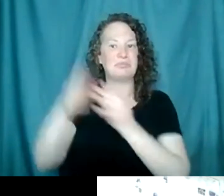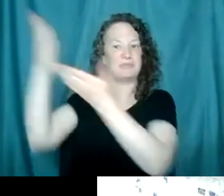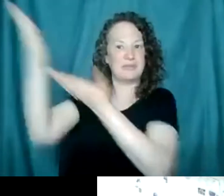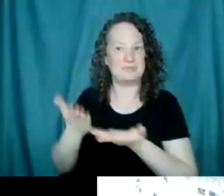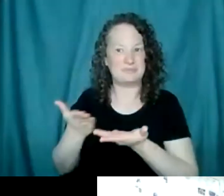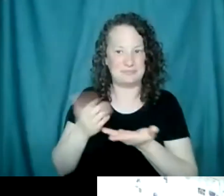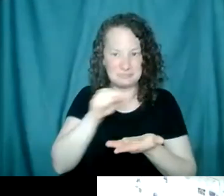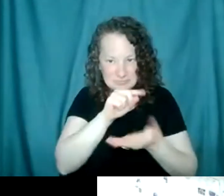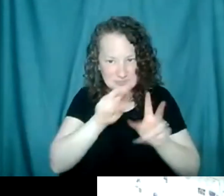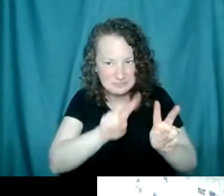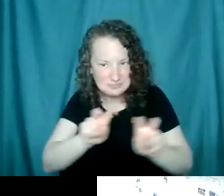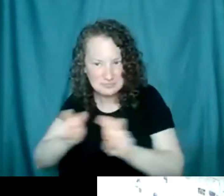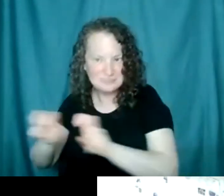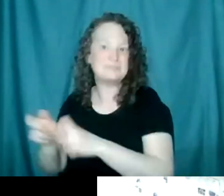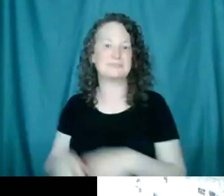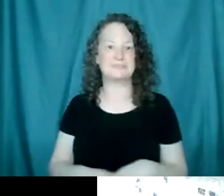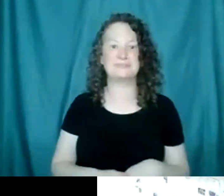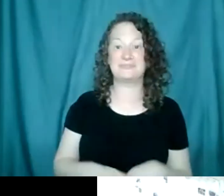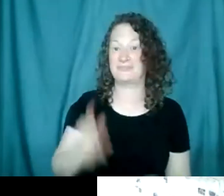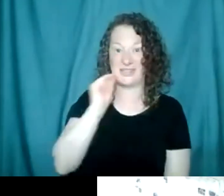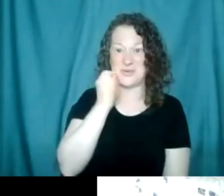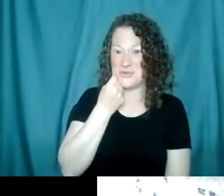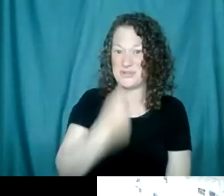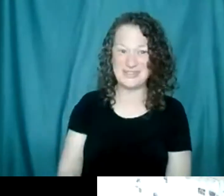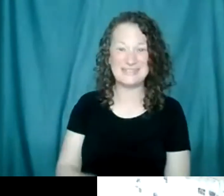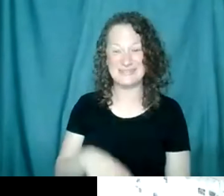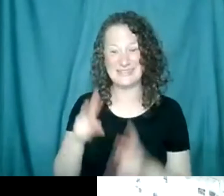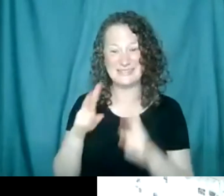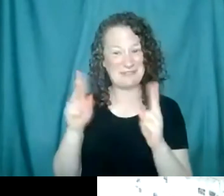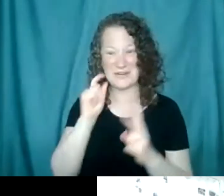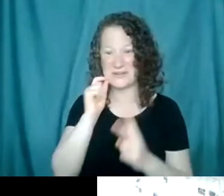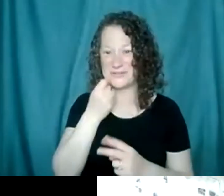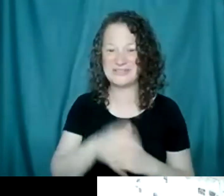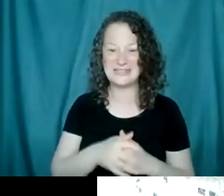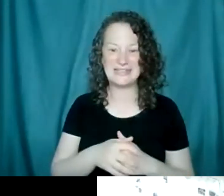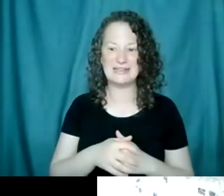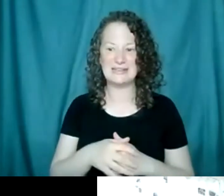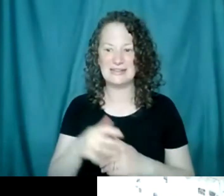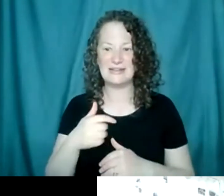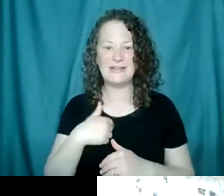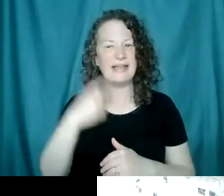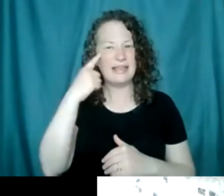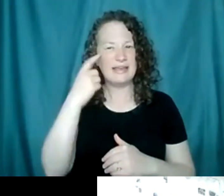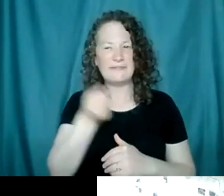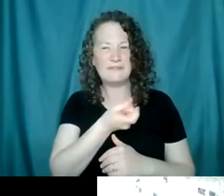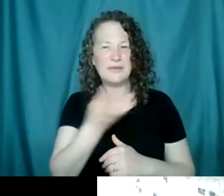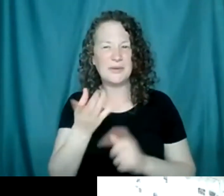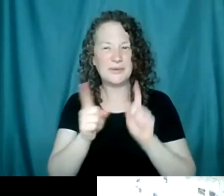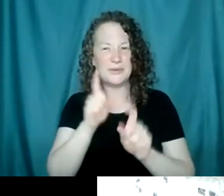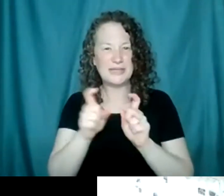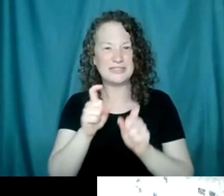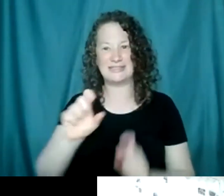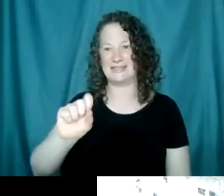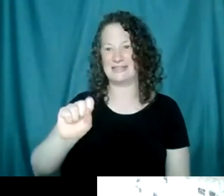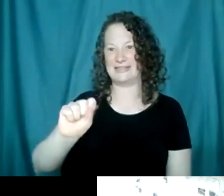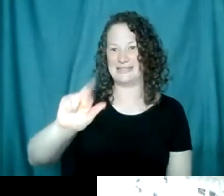International Space Station. Super experiment. cool. Yeah. Very, very cool. I think there's a couple questions that Sarah always likes to ask